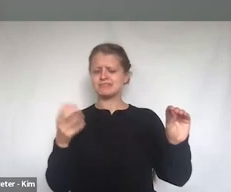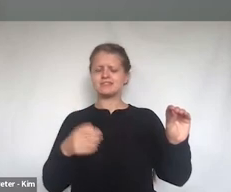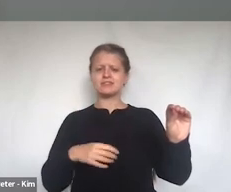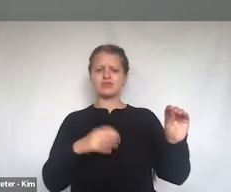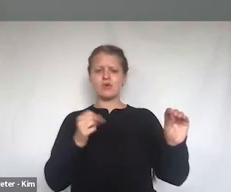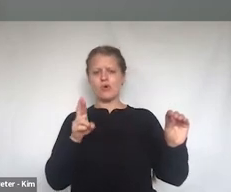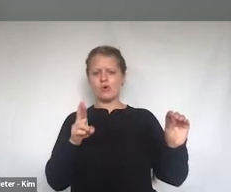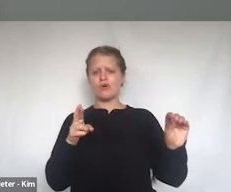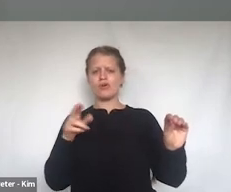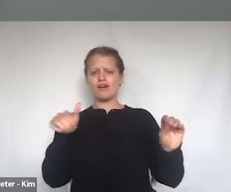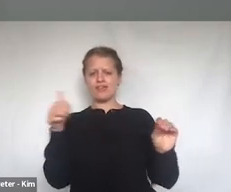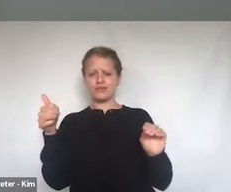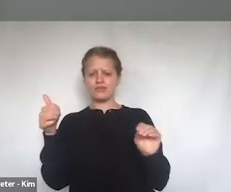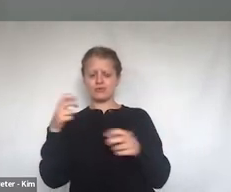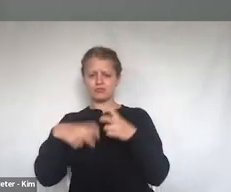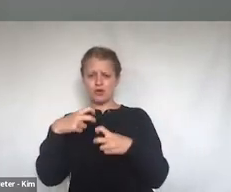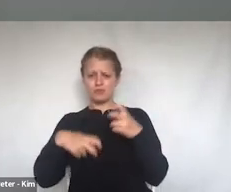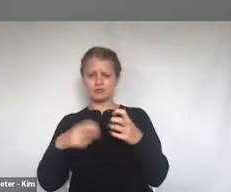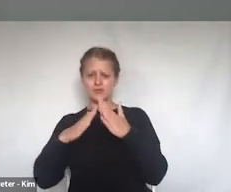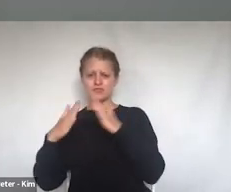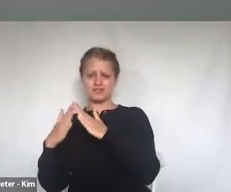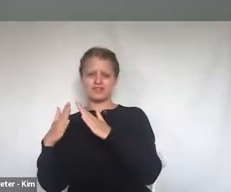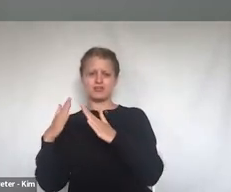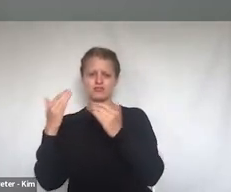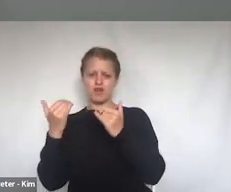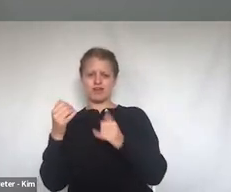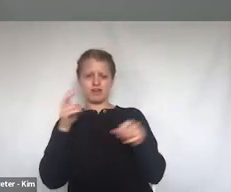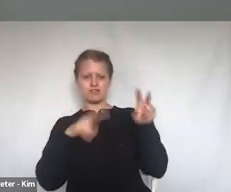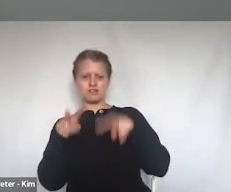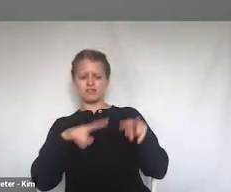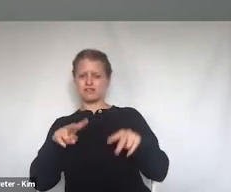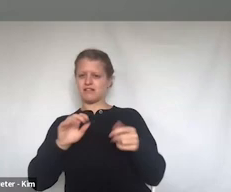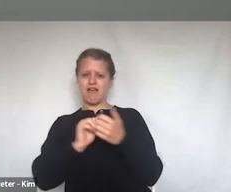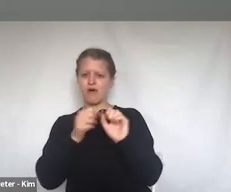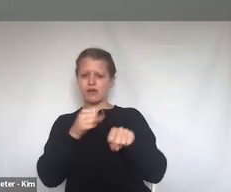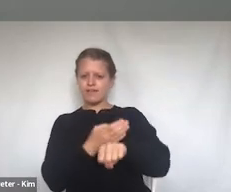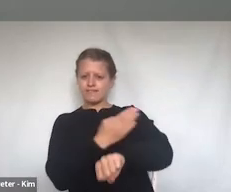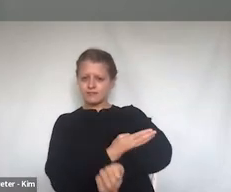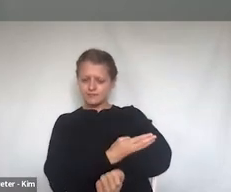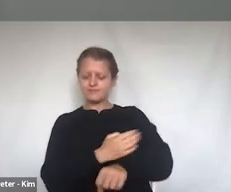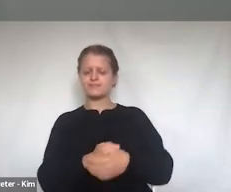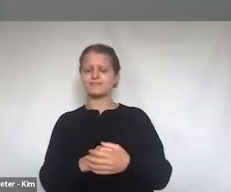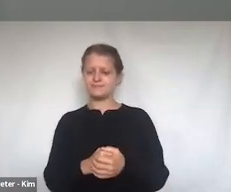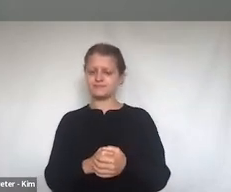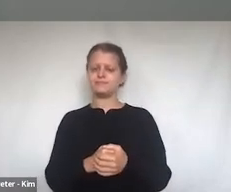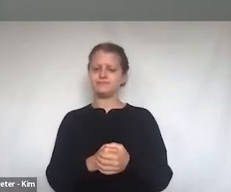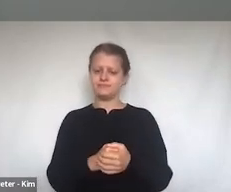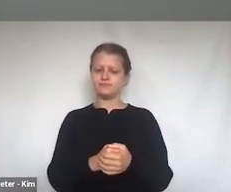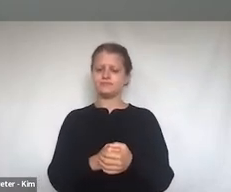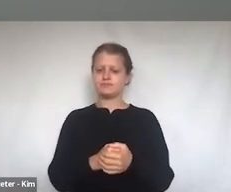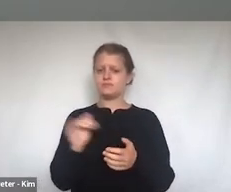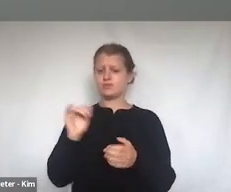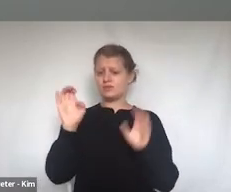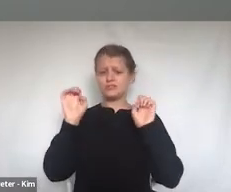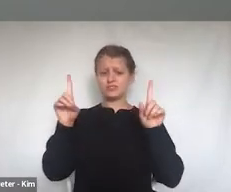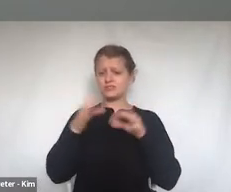things that the city is looking at of what are some policy changes that we can help on our side, and even just some education as well.